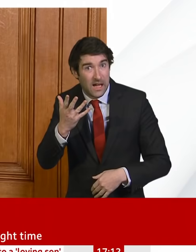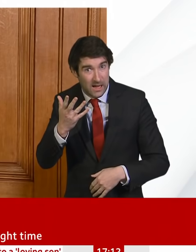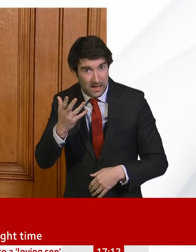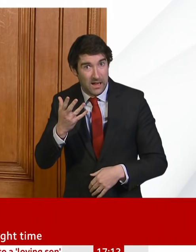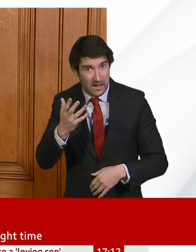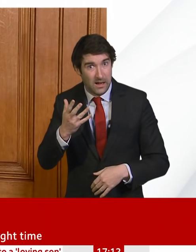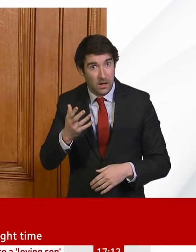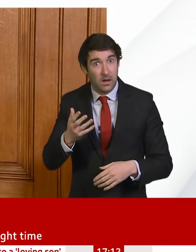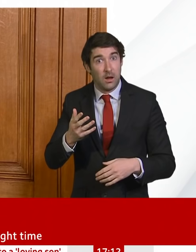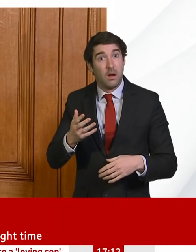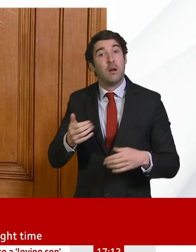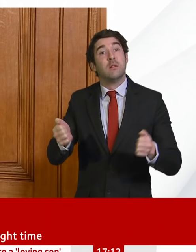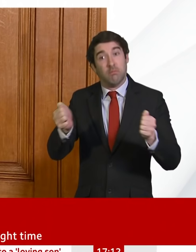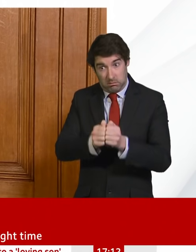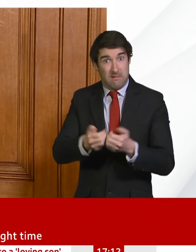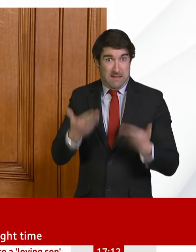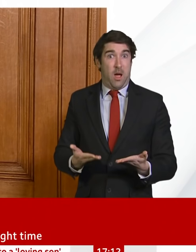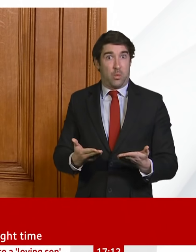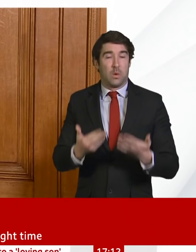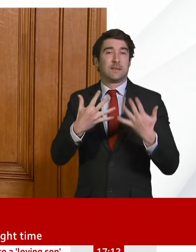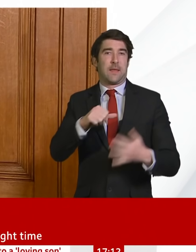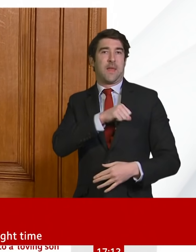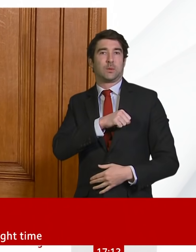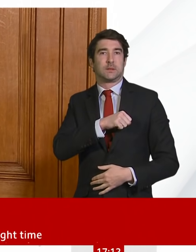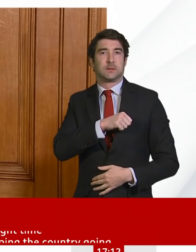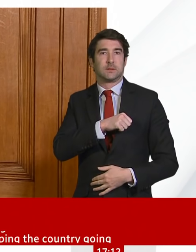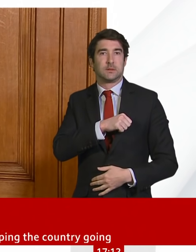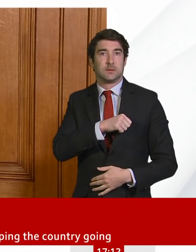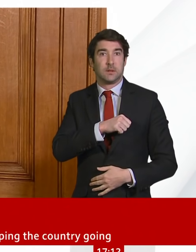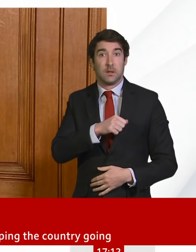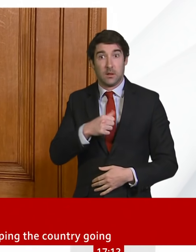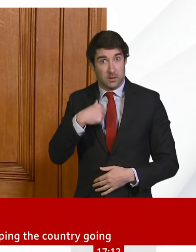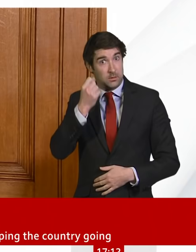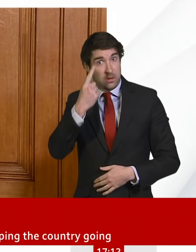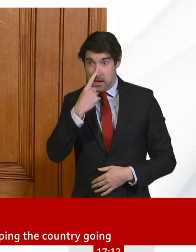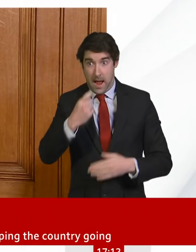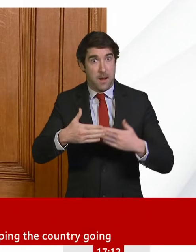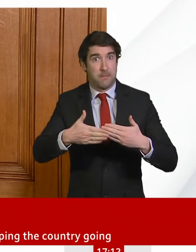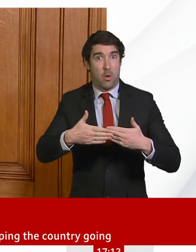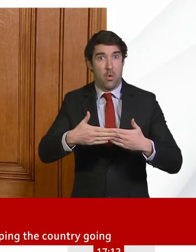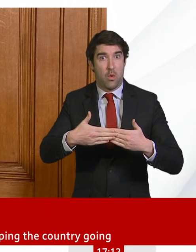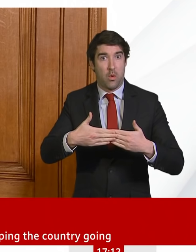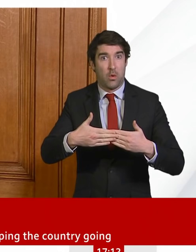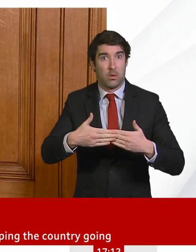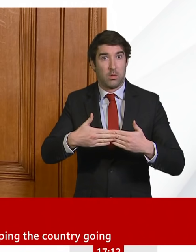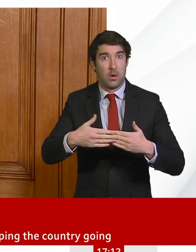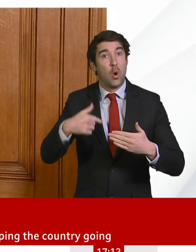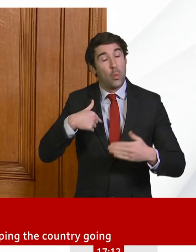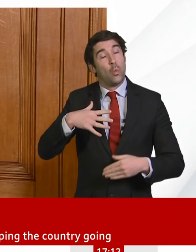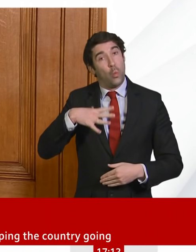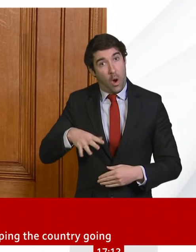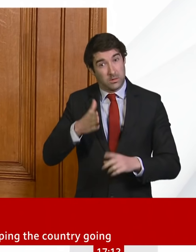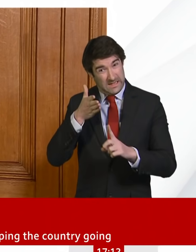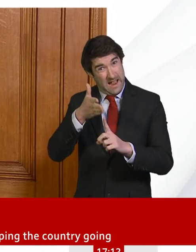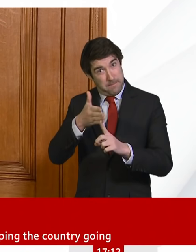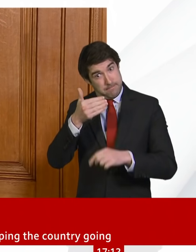of March, early April, and we have some more capacity. And our commitment is actually to go to